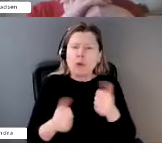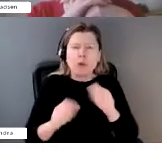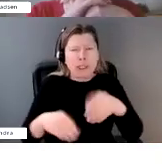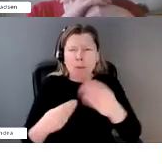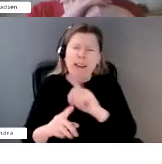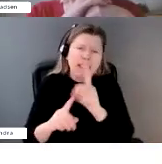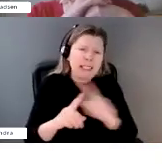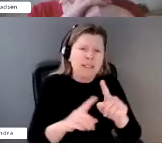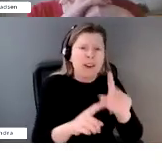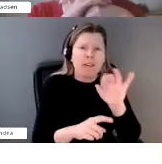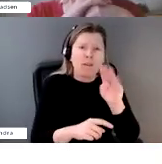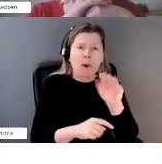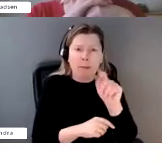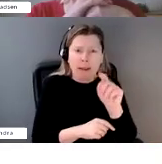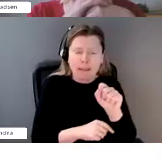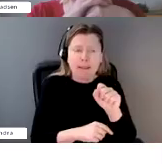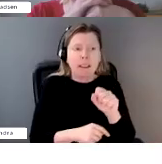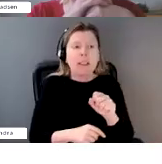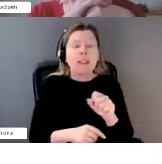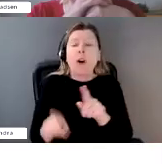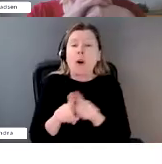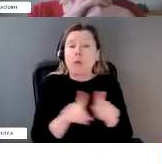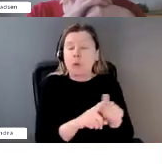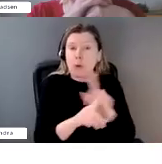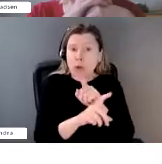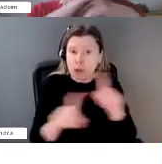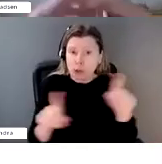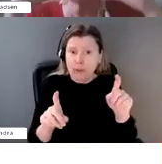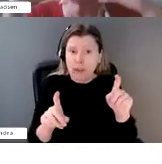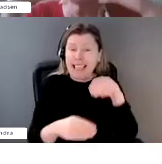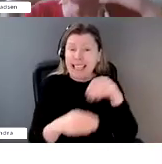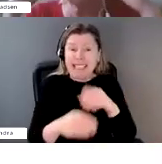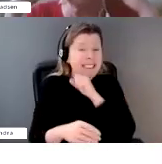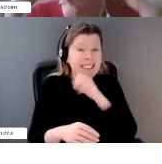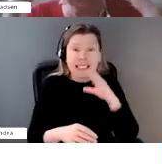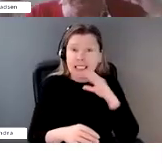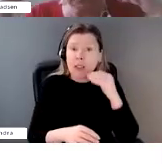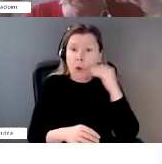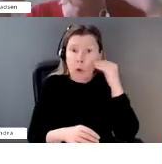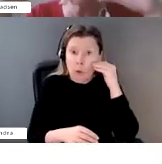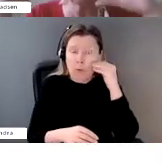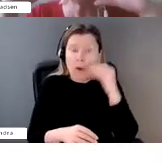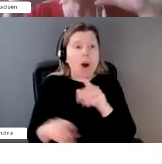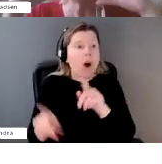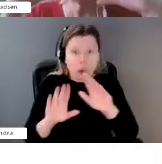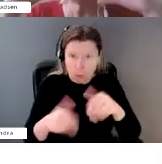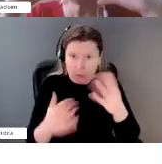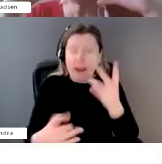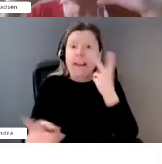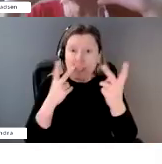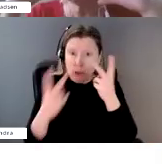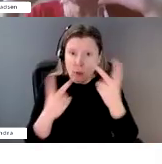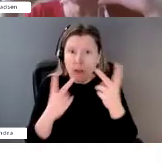things too is the surveys that we did in our residences had a lot, from a visual perspective, had a